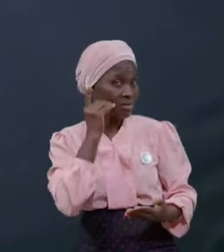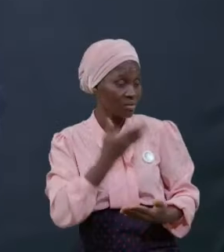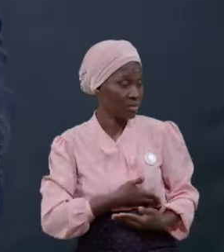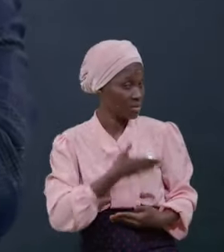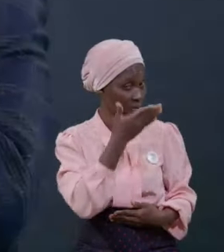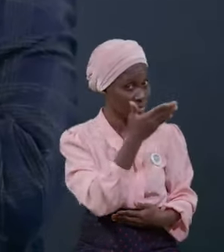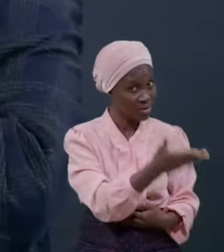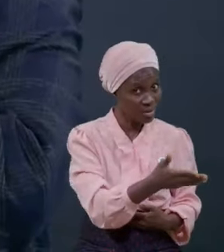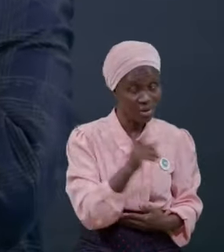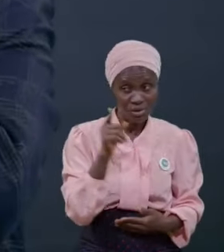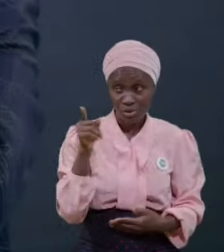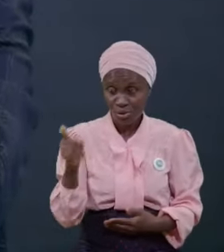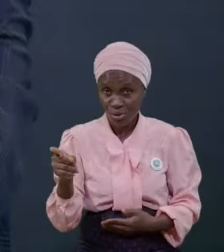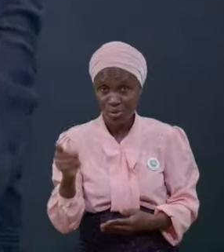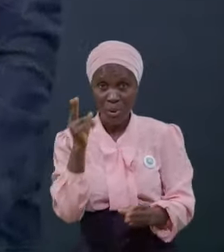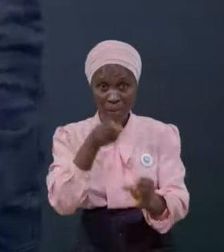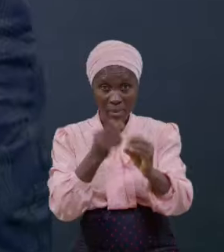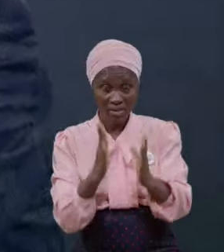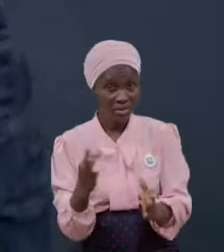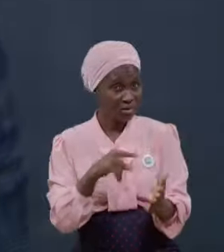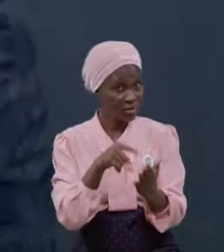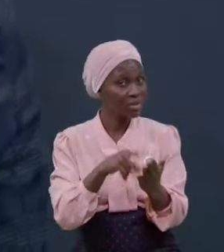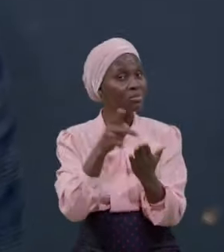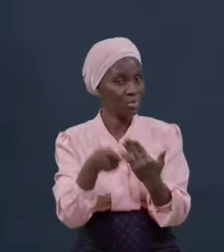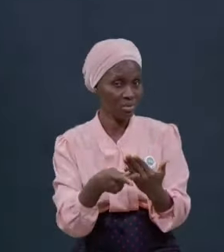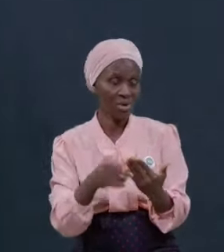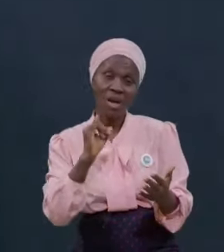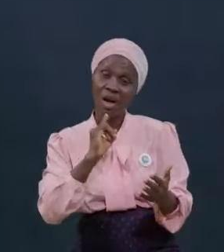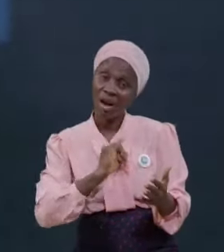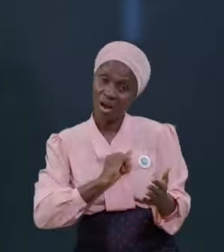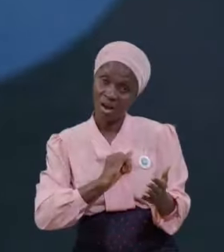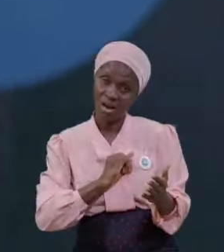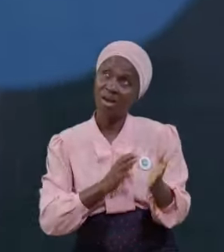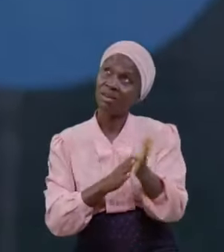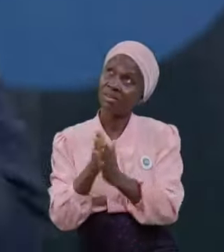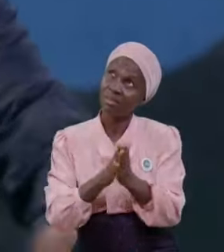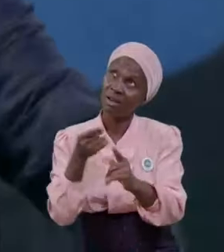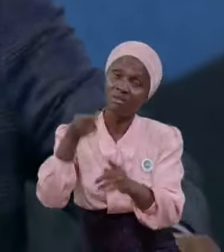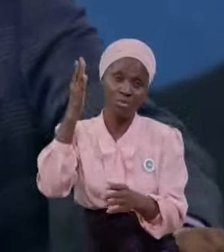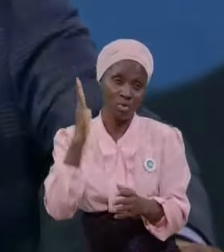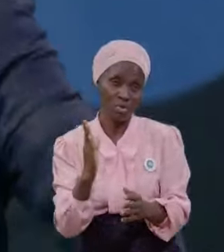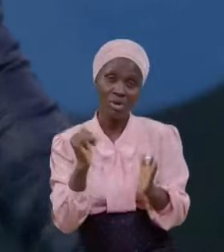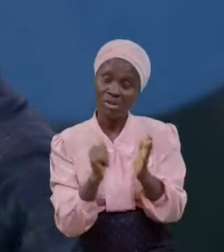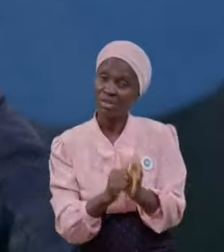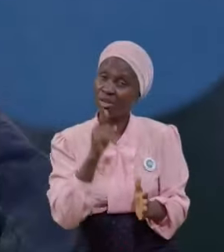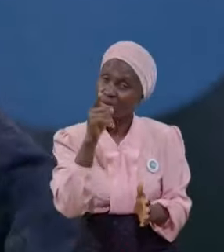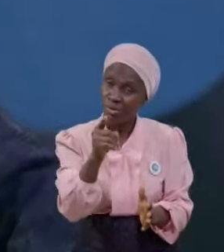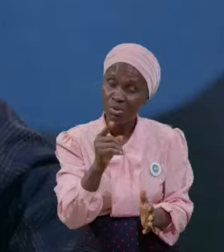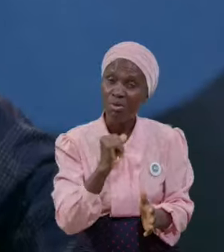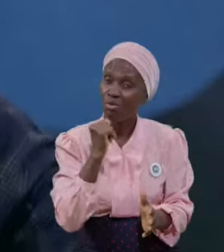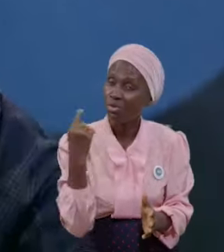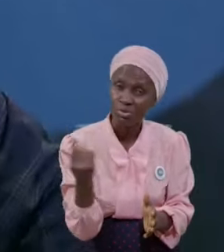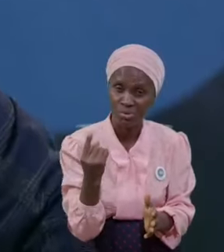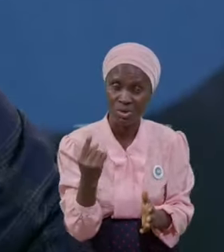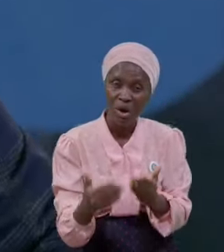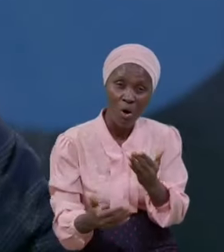there, I would to God that you are not only almost a Christian, but